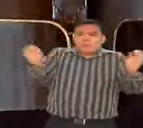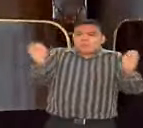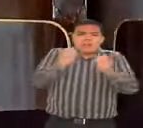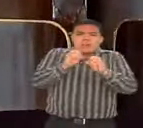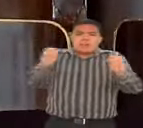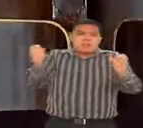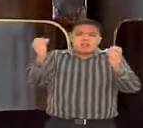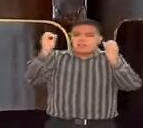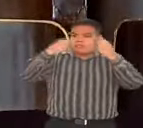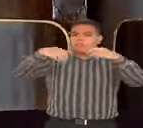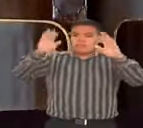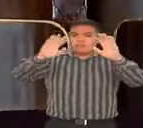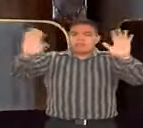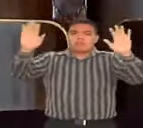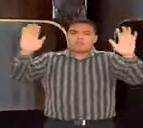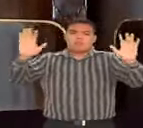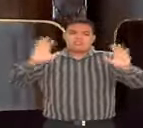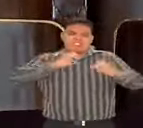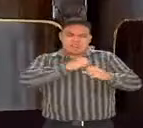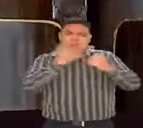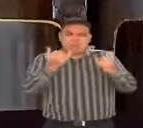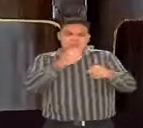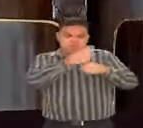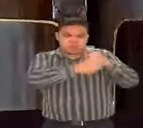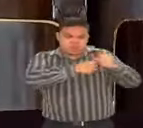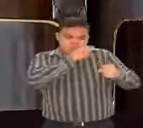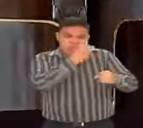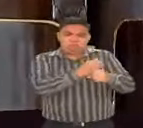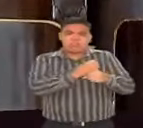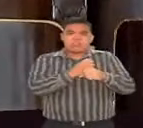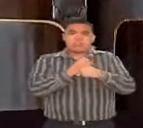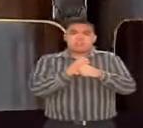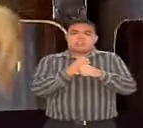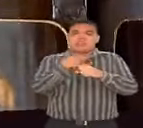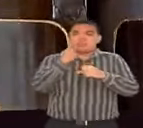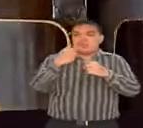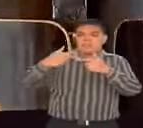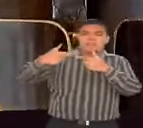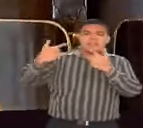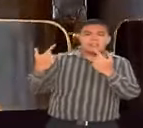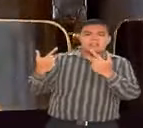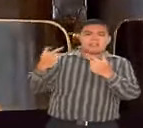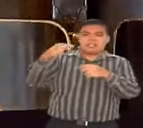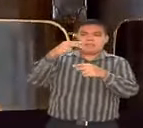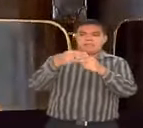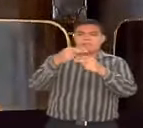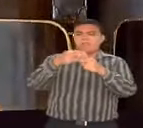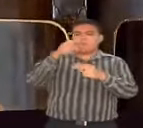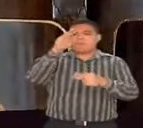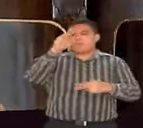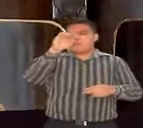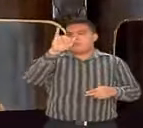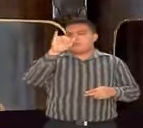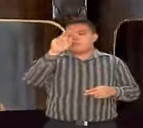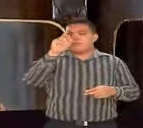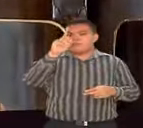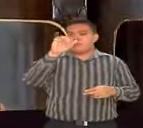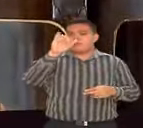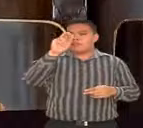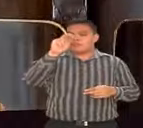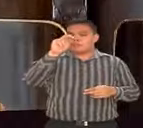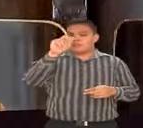may milagrohan, hantod karon, we are suffering under the hands of these Midianites. We are in a